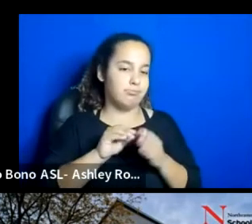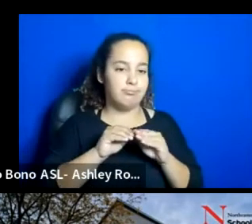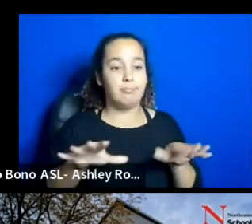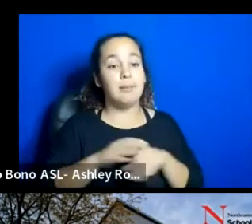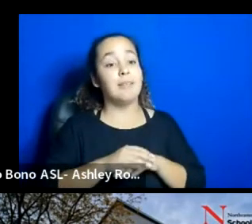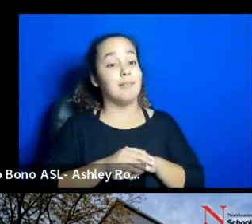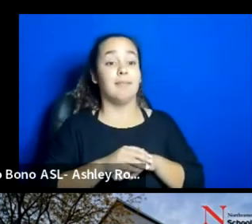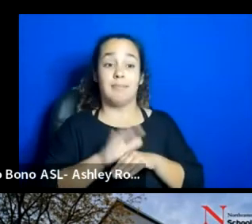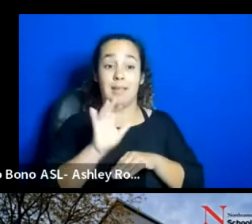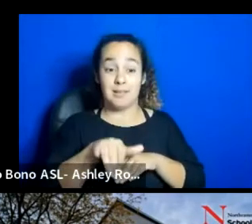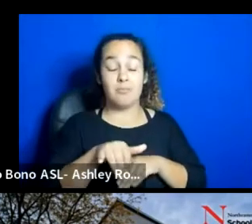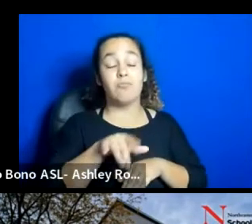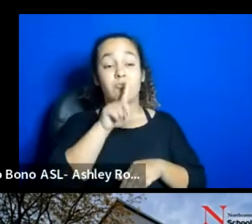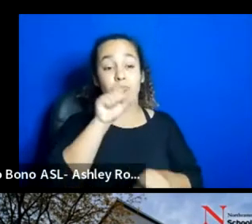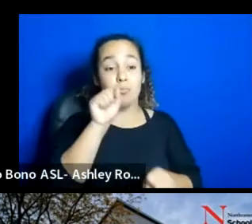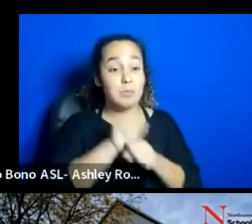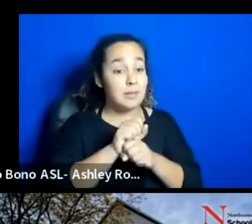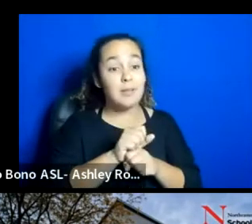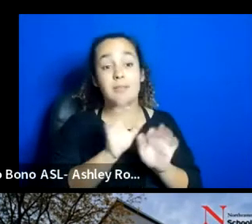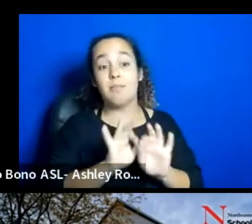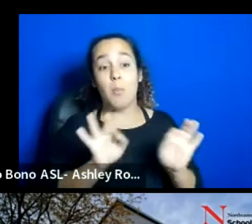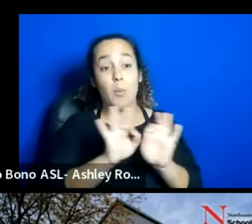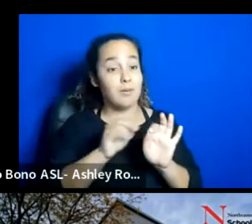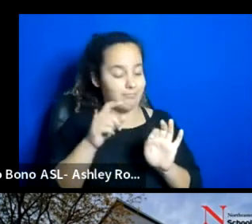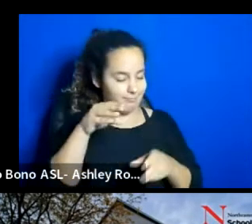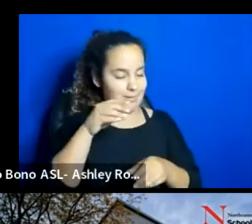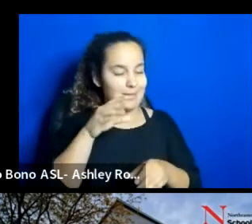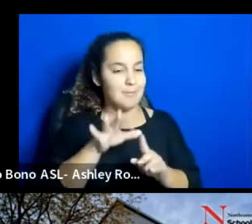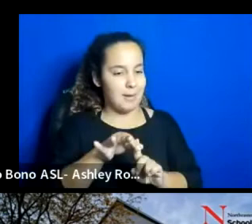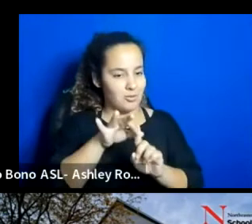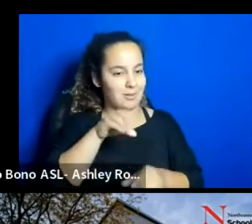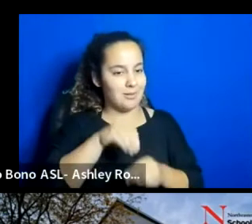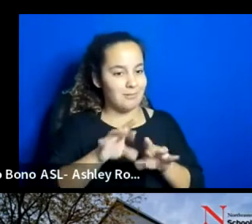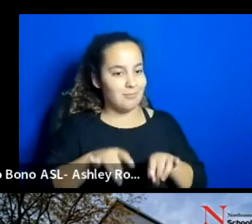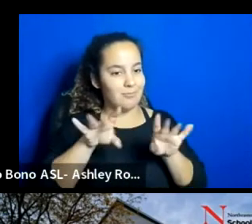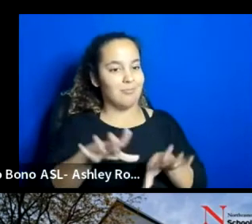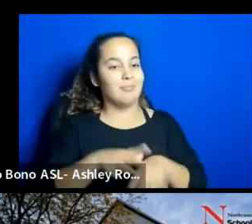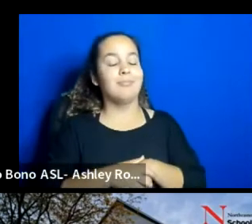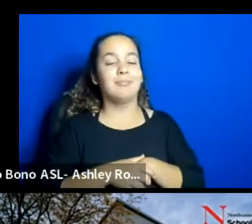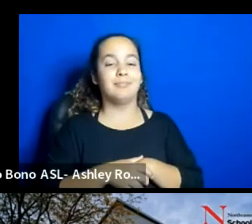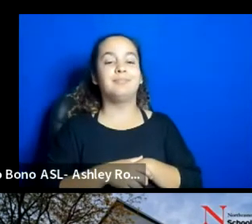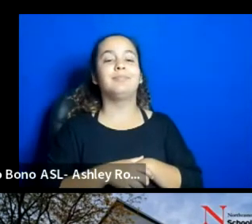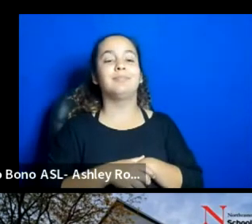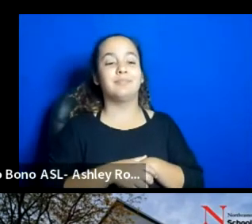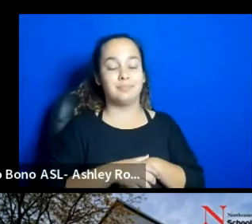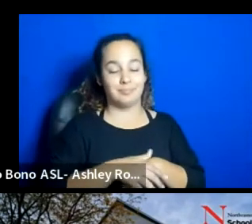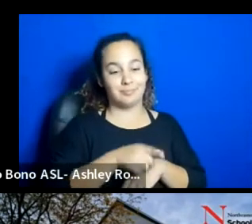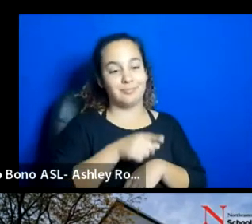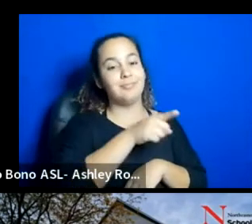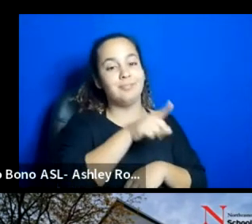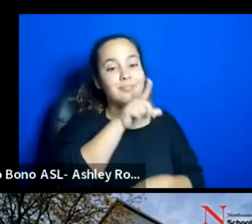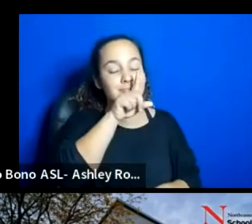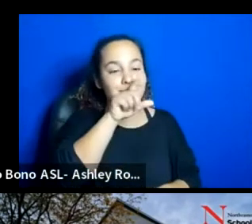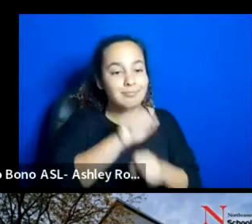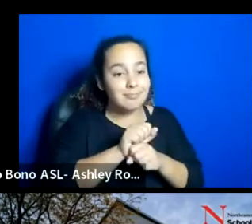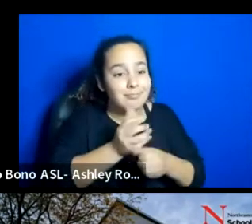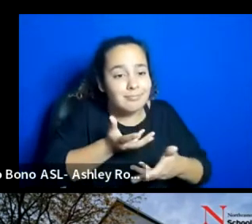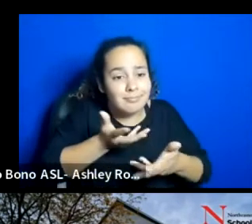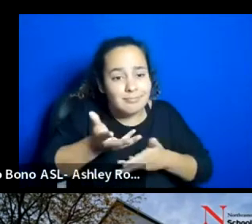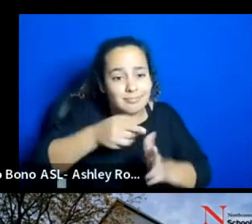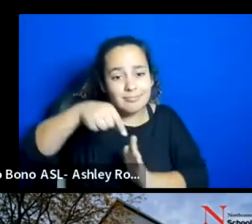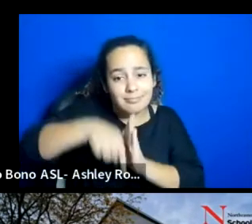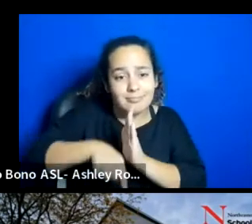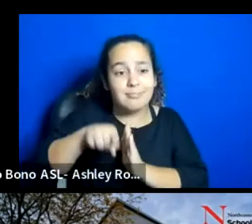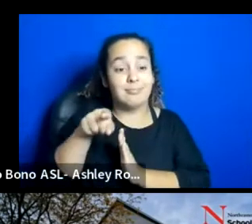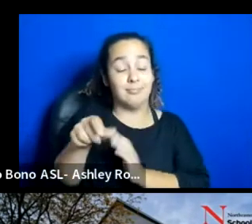Australia. In discussing it with him, I was really, really impressed by the way he was very deeply engaged with theatre professionals as